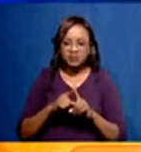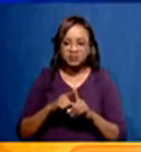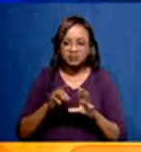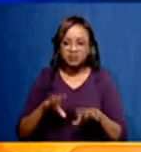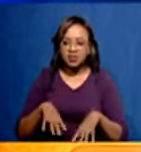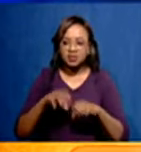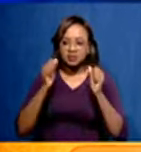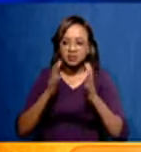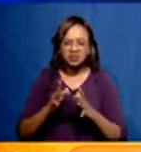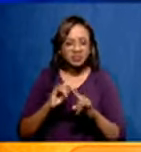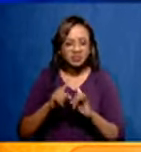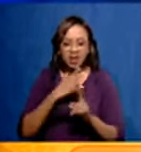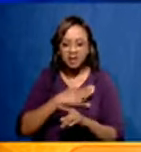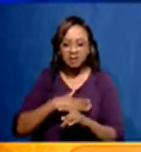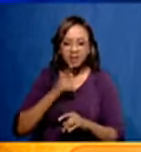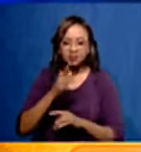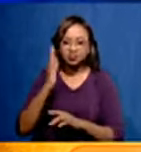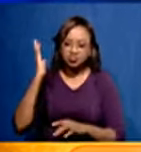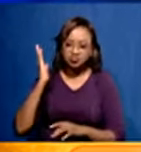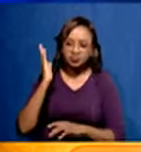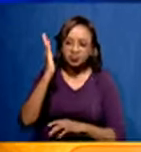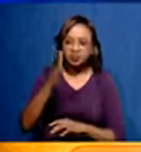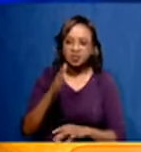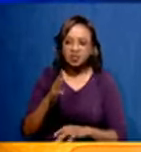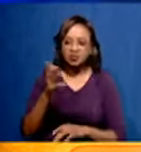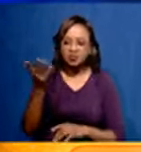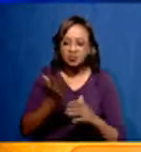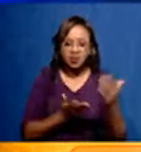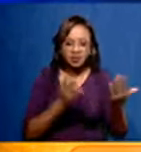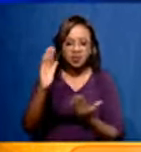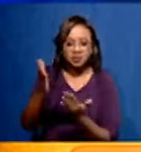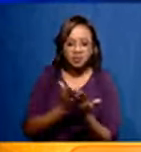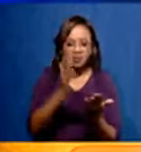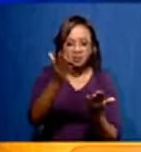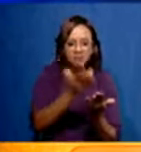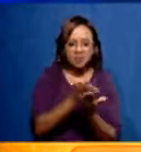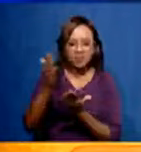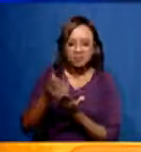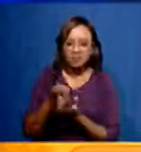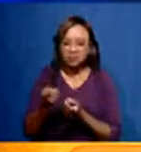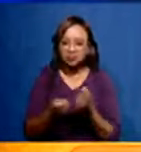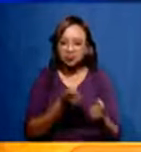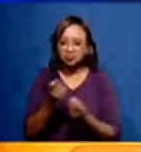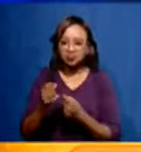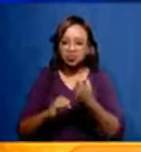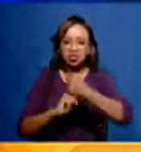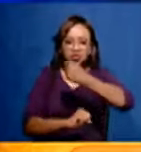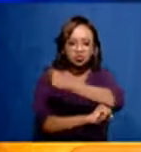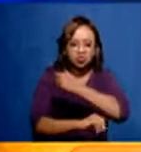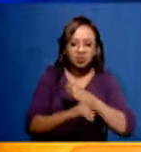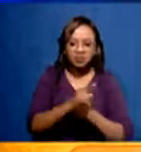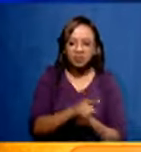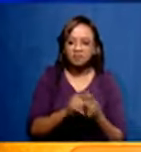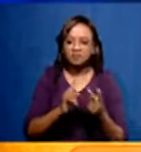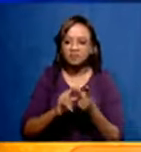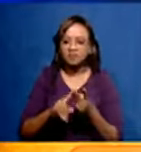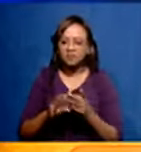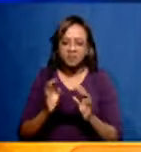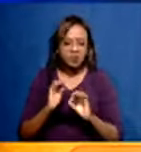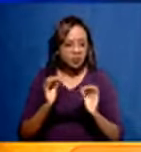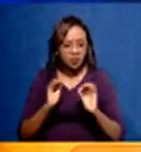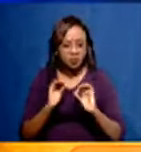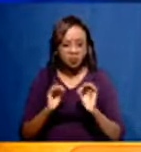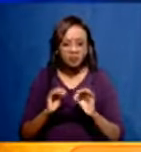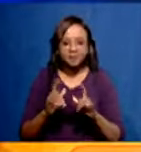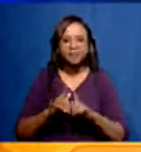very precise. Mm. Don't come with small things and to try to have a scholarship here and a stipendium there. What